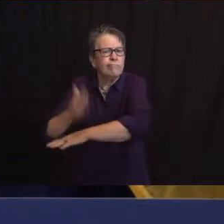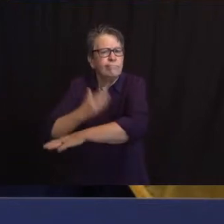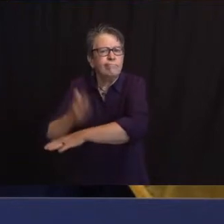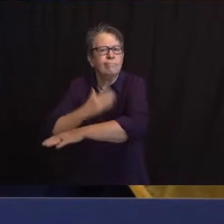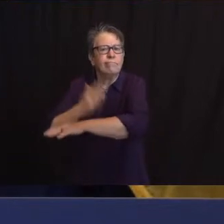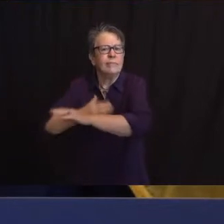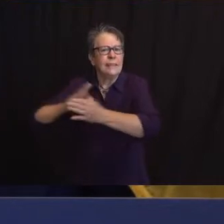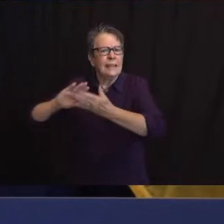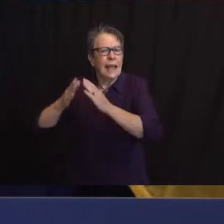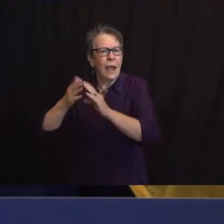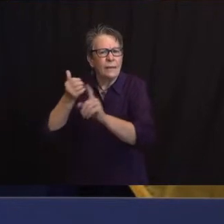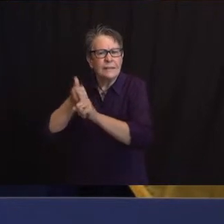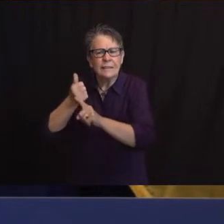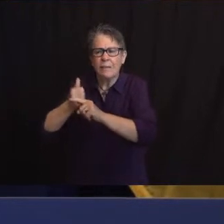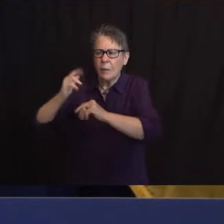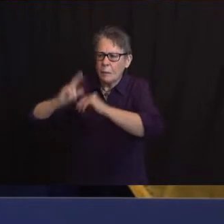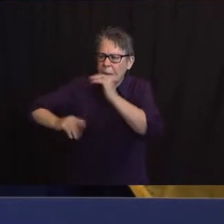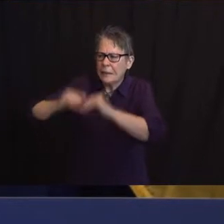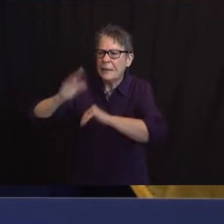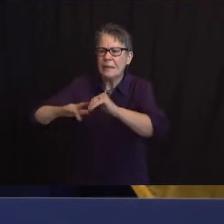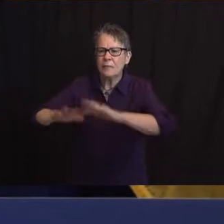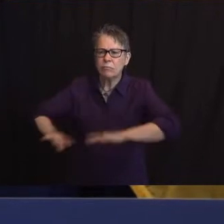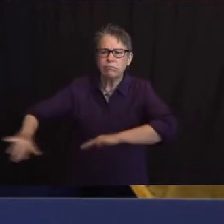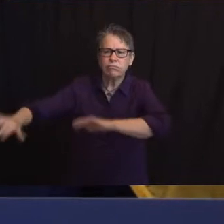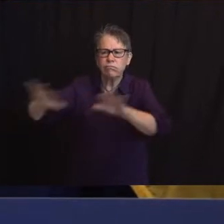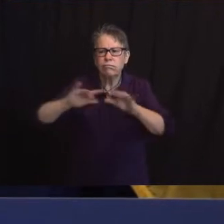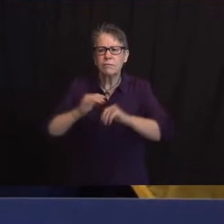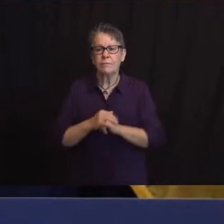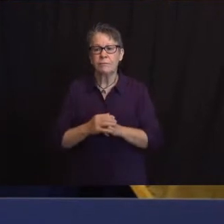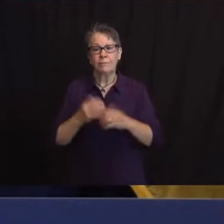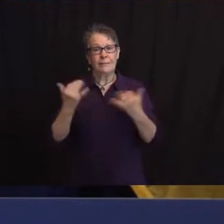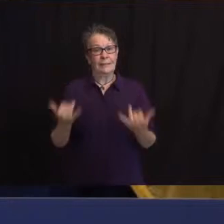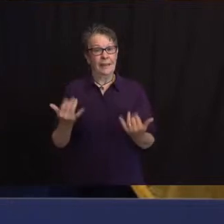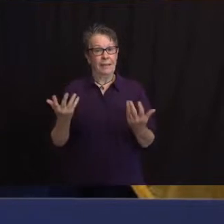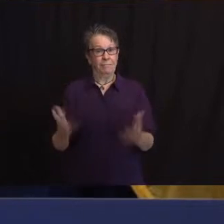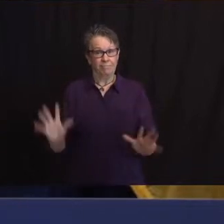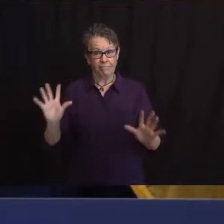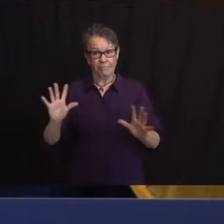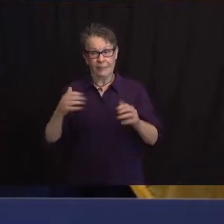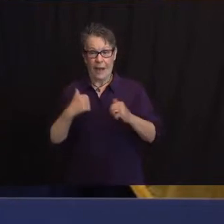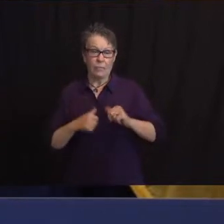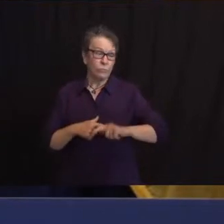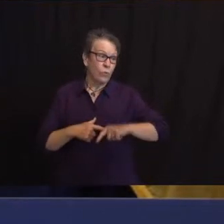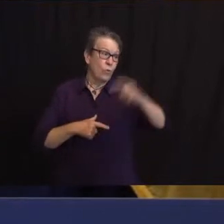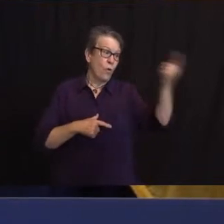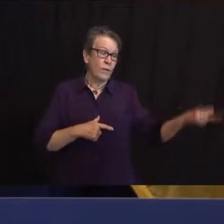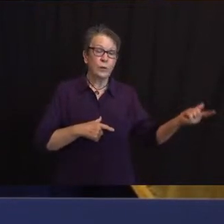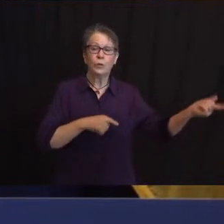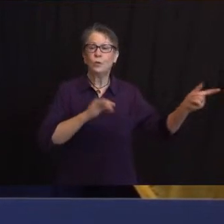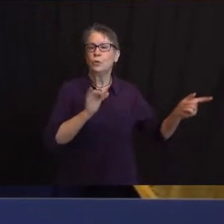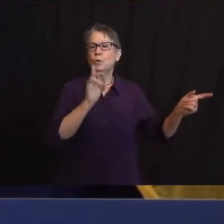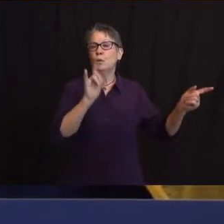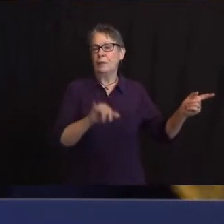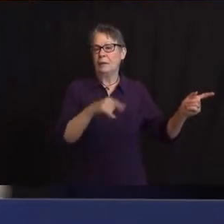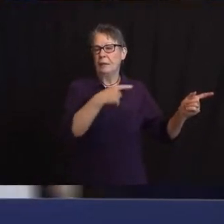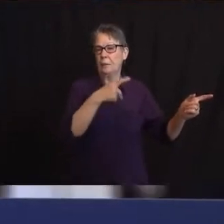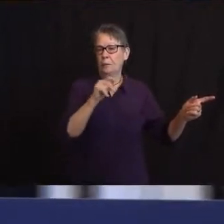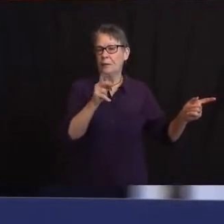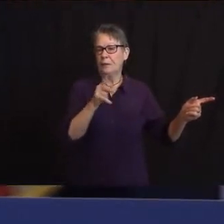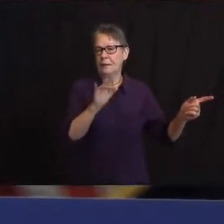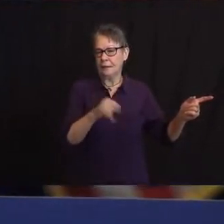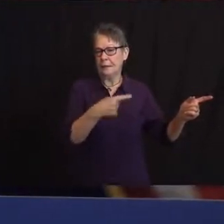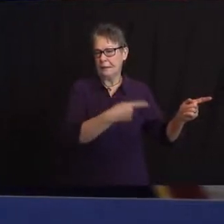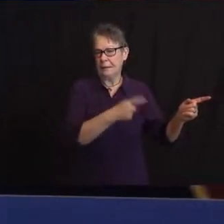welcome the woman who needs no introduction, the Commissioner of the Department of Health, Judy Purcikle. Thank you, Governor,